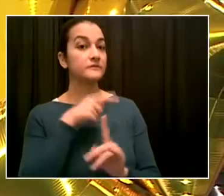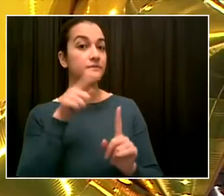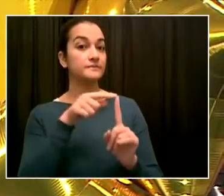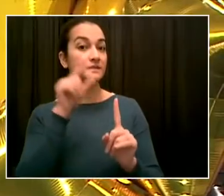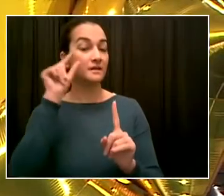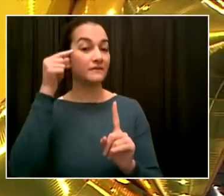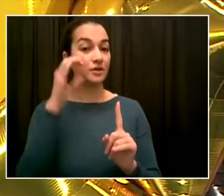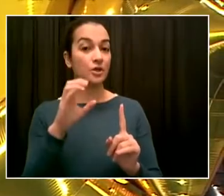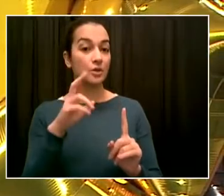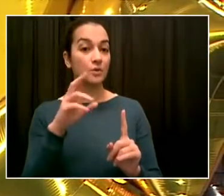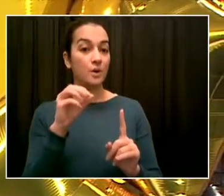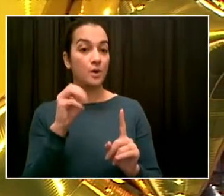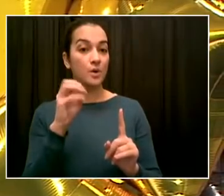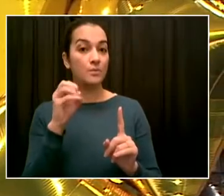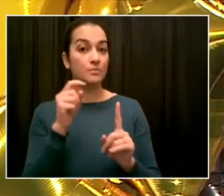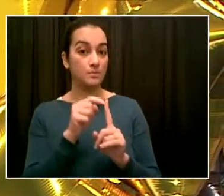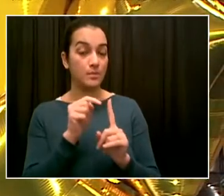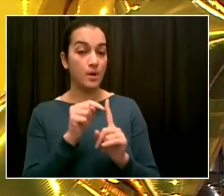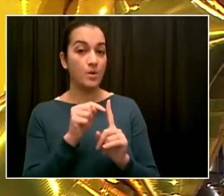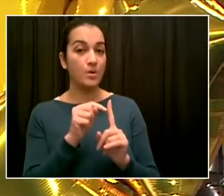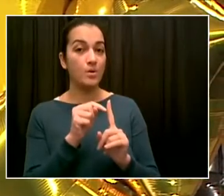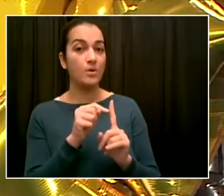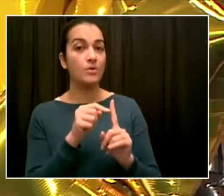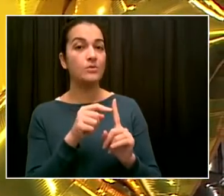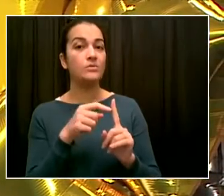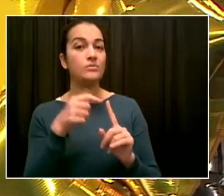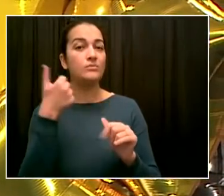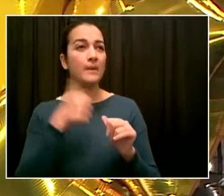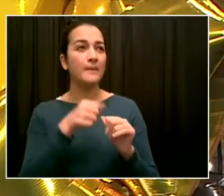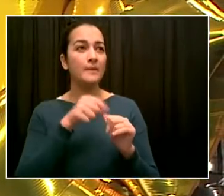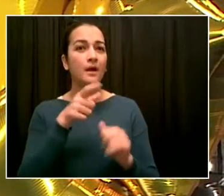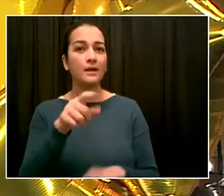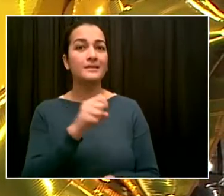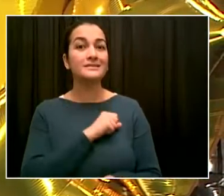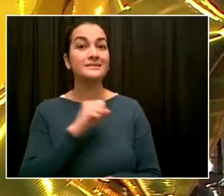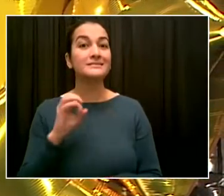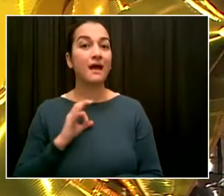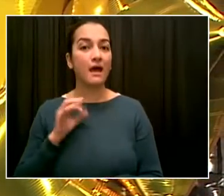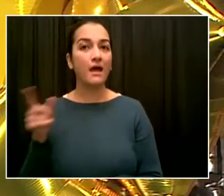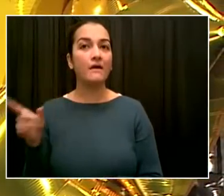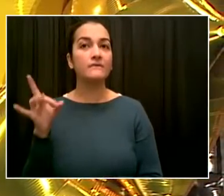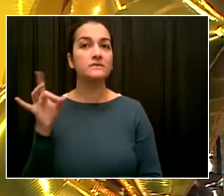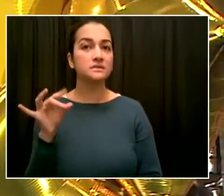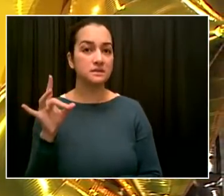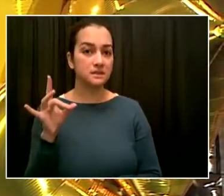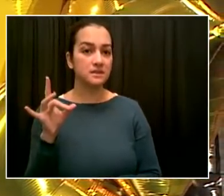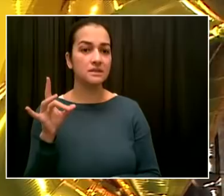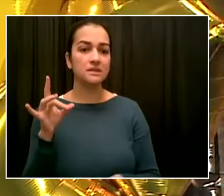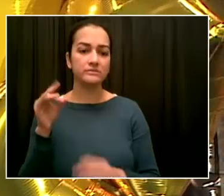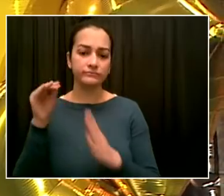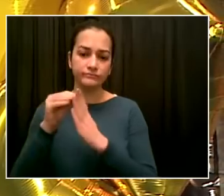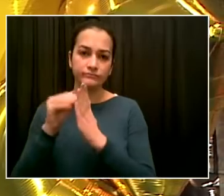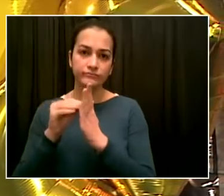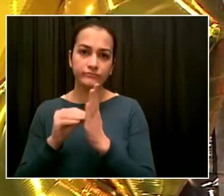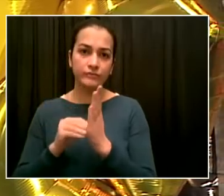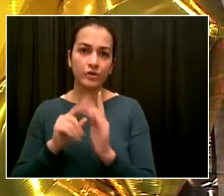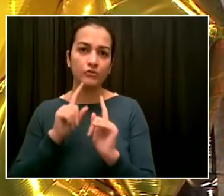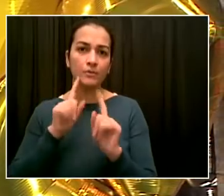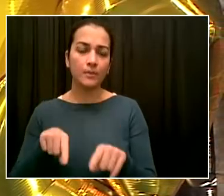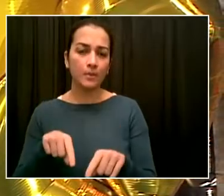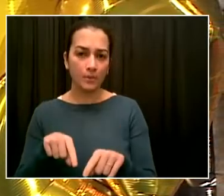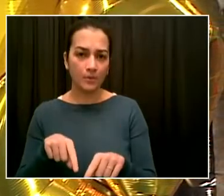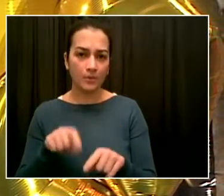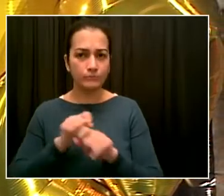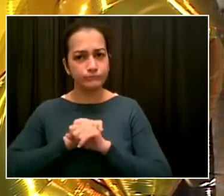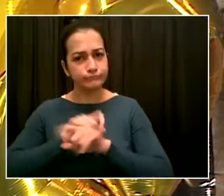Committee report was coming out. I assume you've had time to review it since then. What do you think should happen